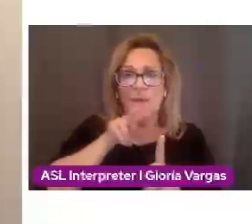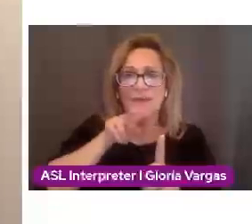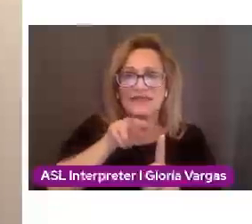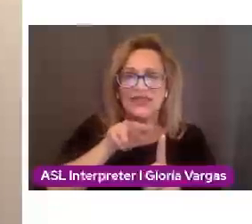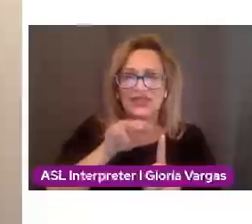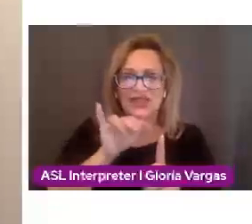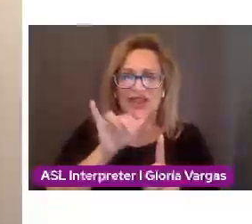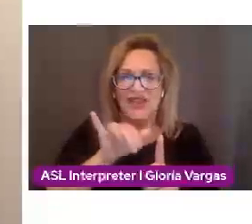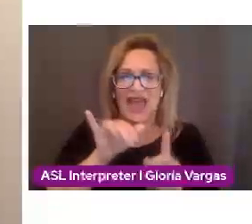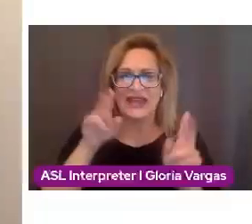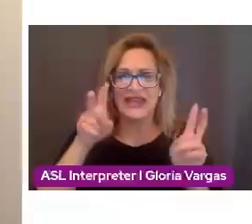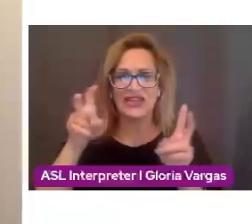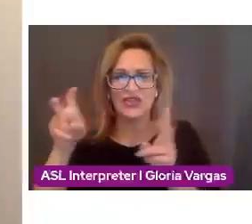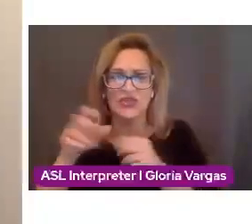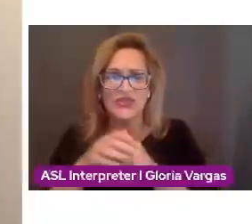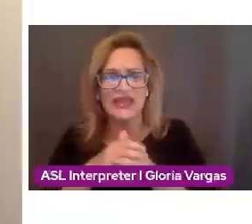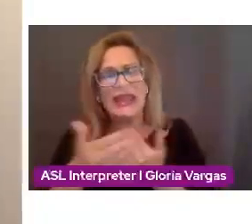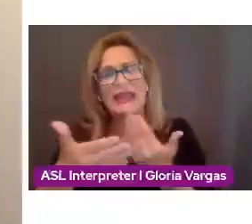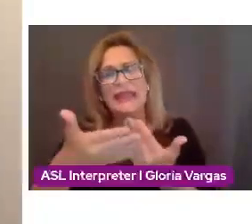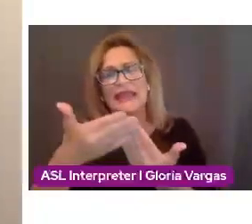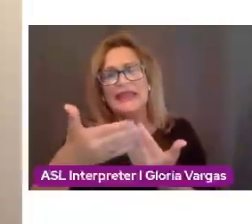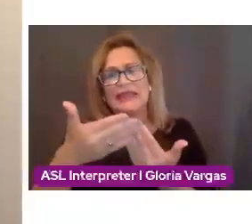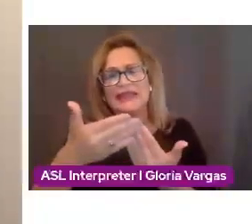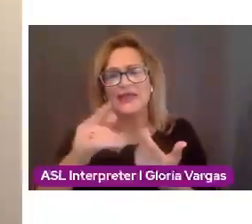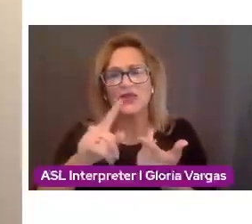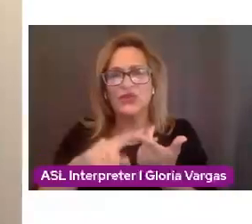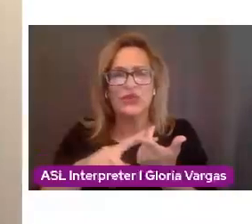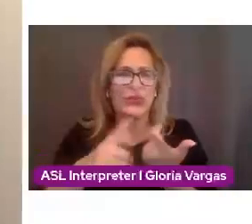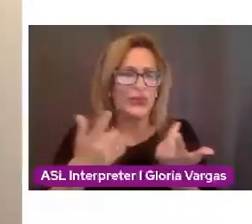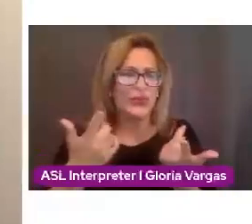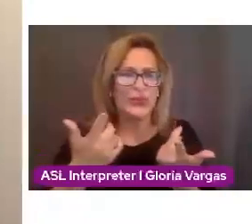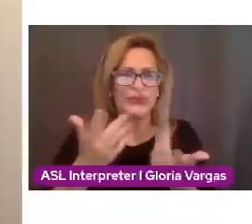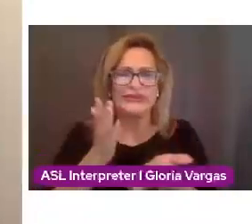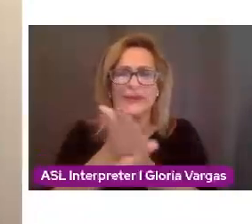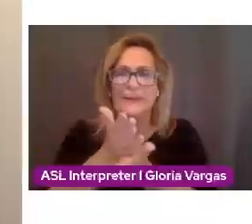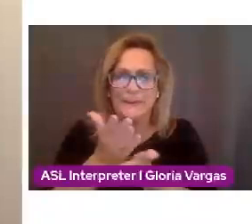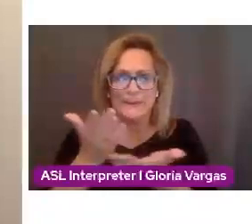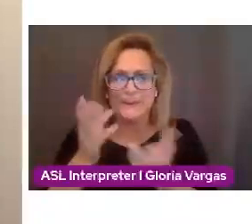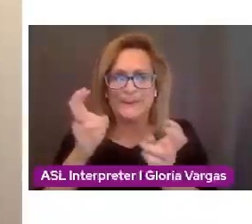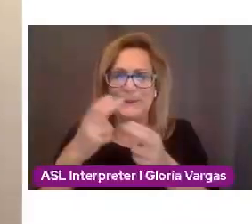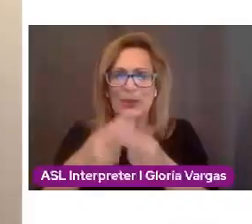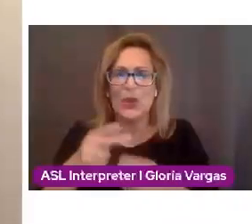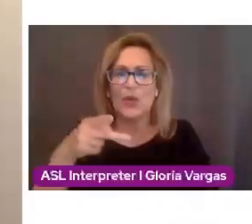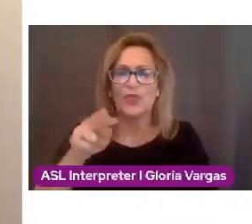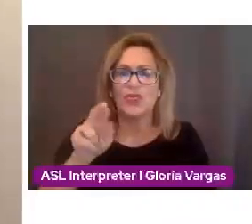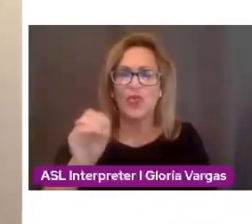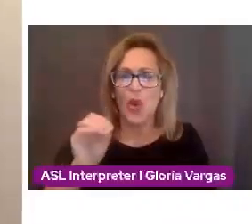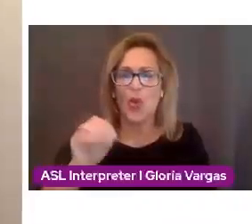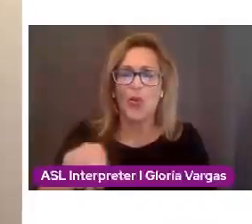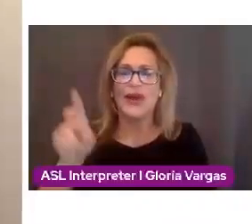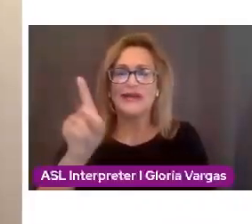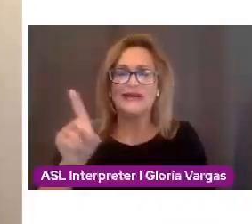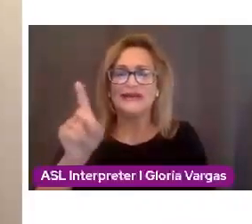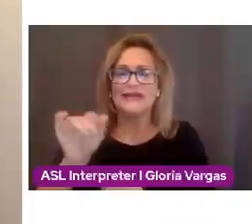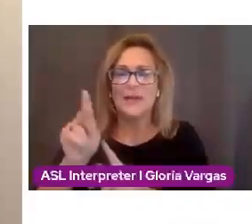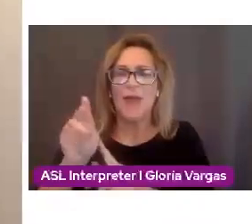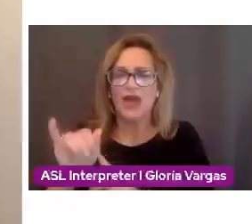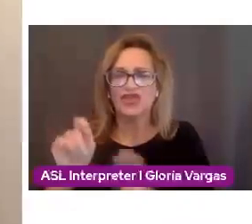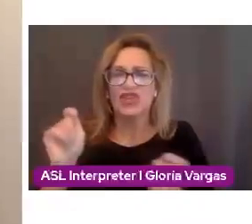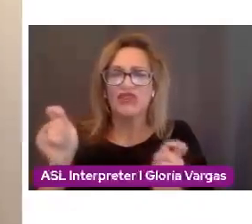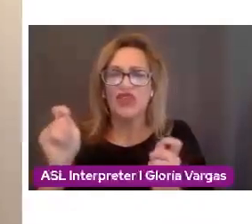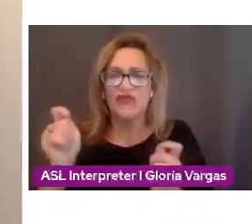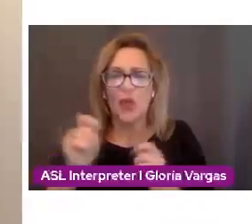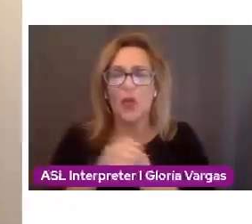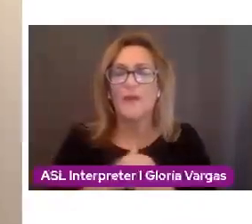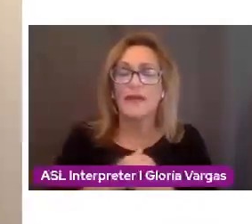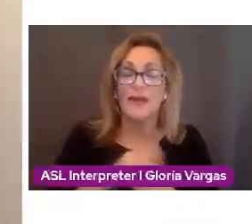with opposing these very critical pro-democracy reforms. And so when the president does not come